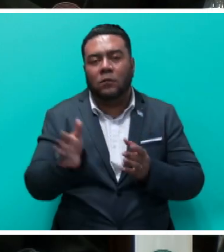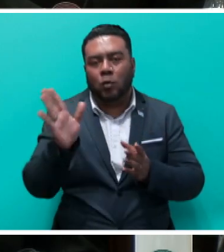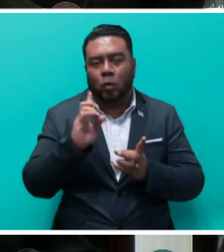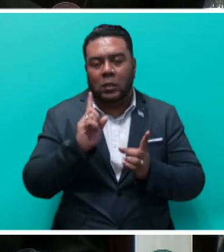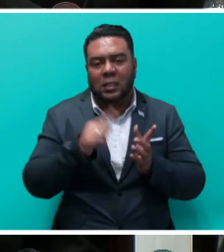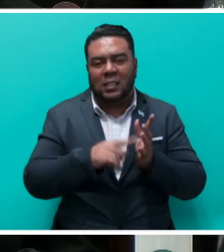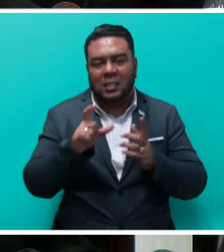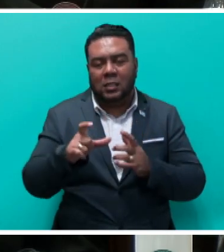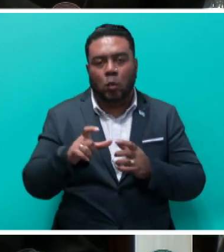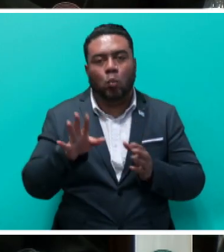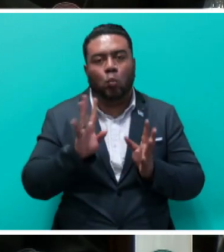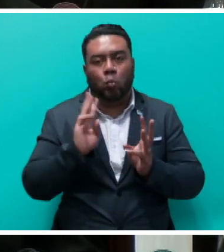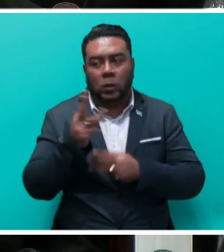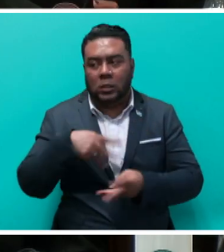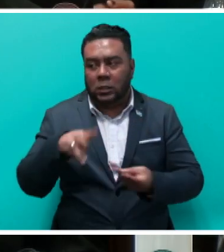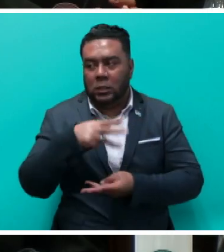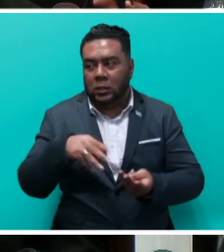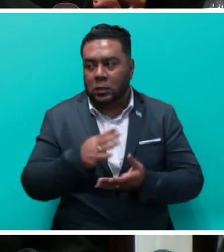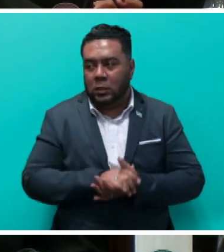Winston. There is 2018,